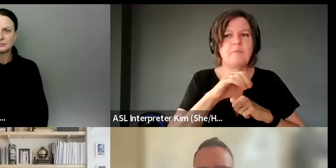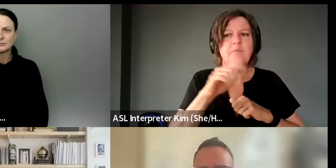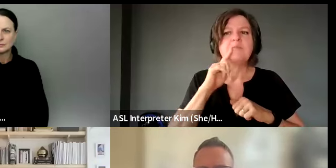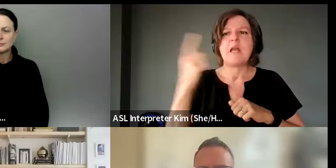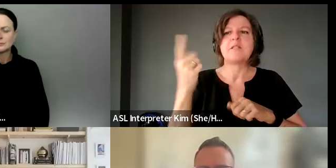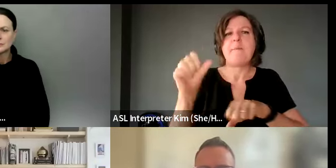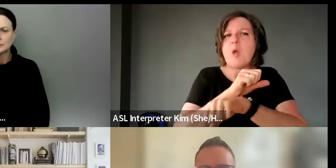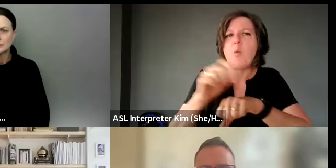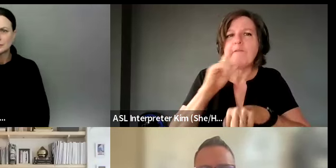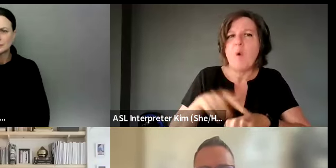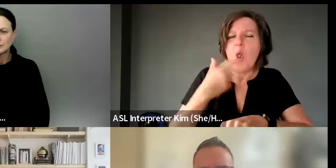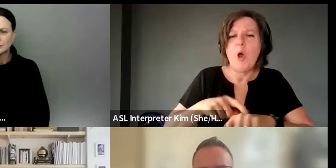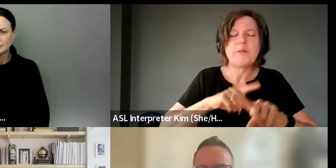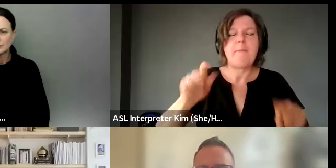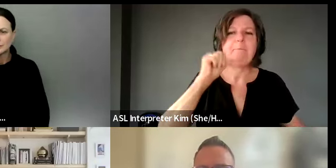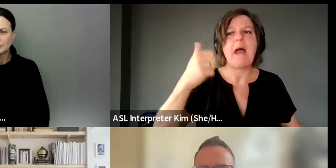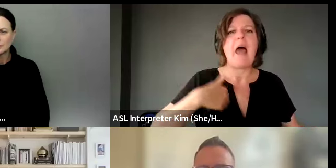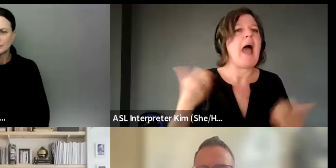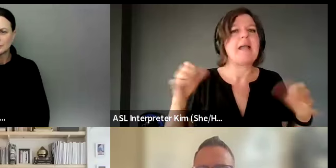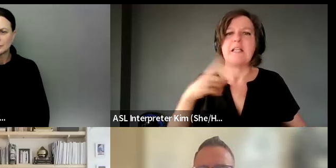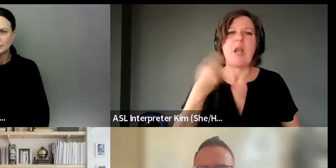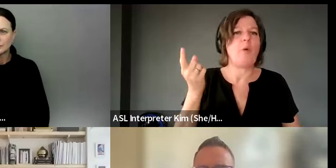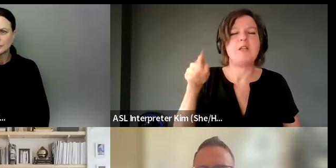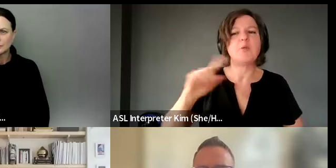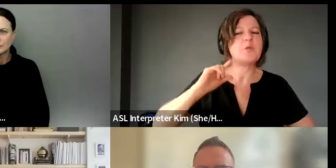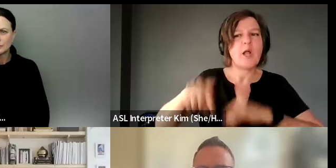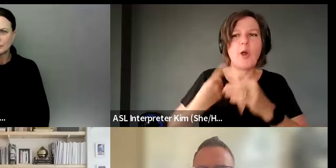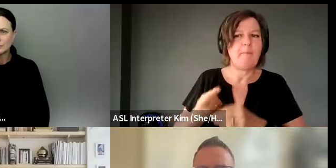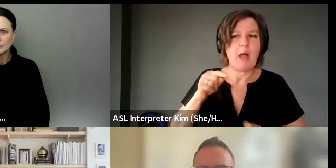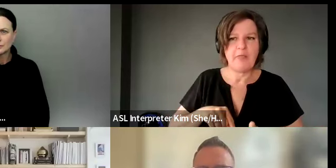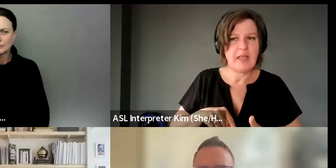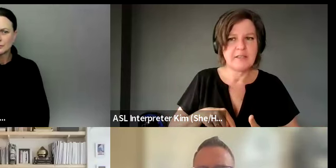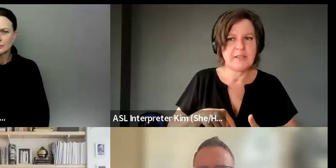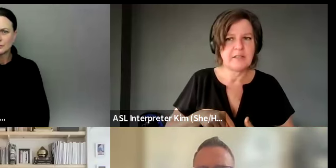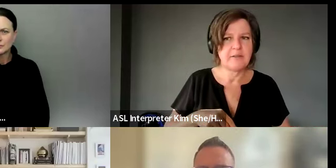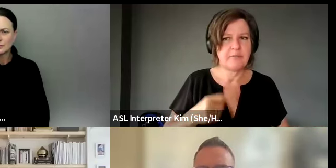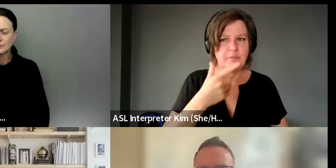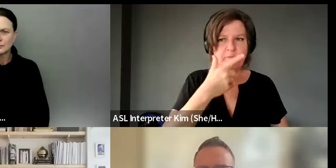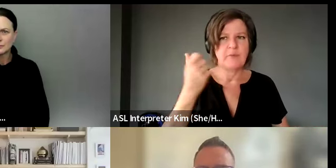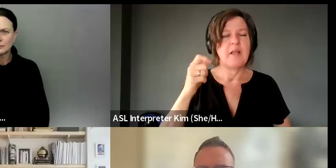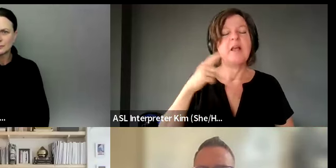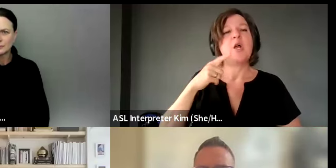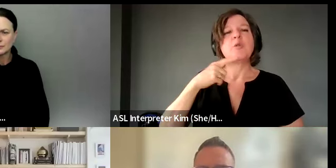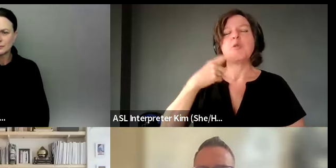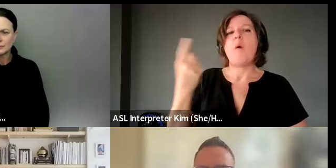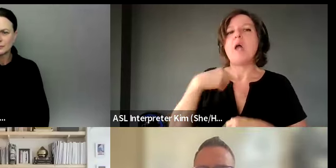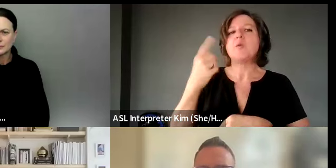But then I did not happen to tell her about this. But then she ran our LinkedIn post and then she joined as an